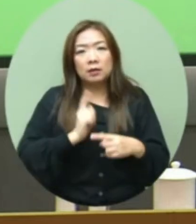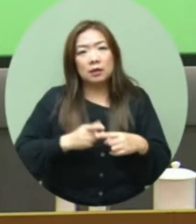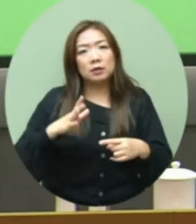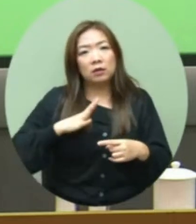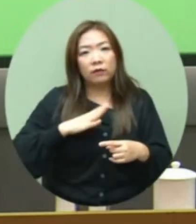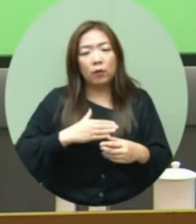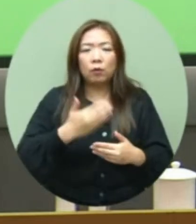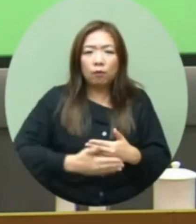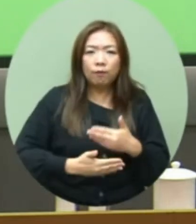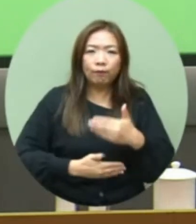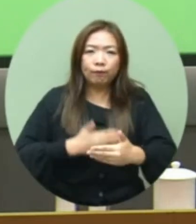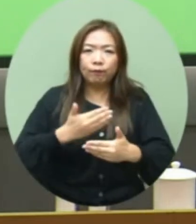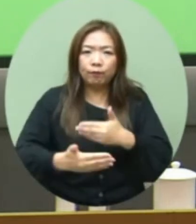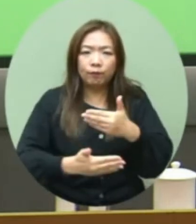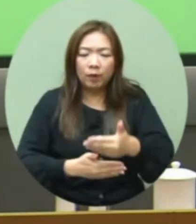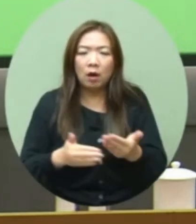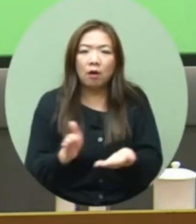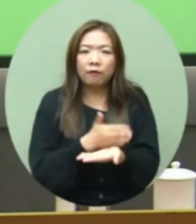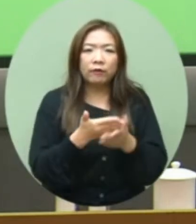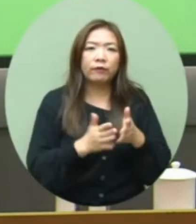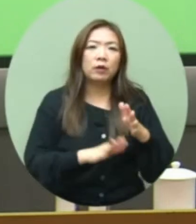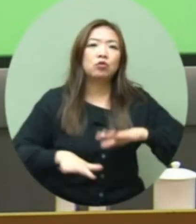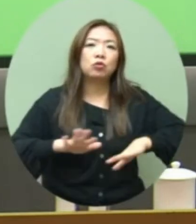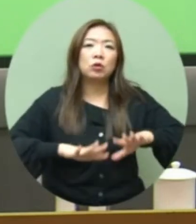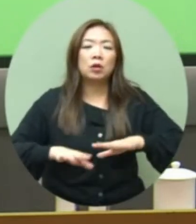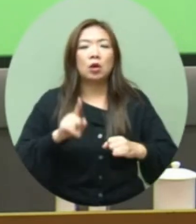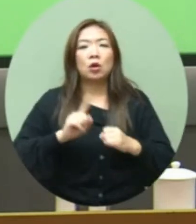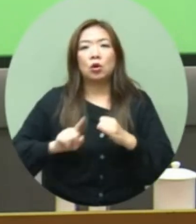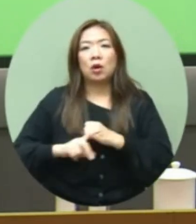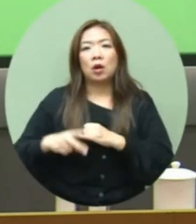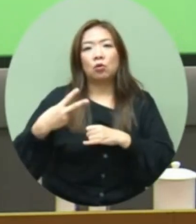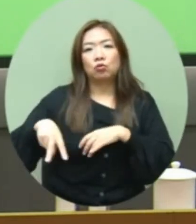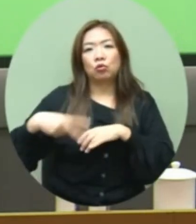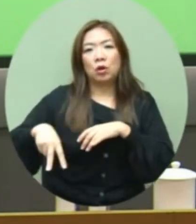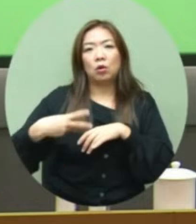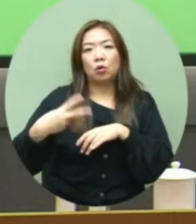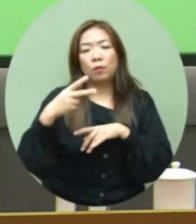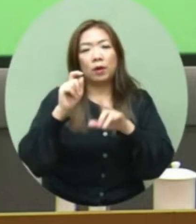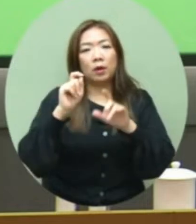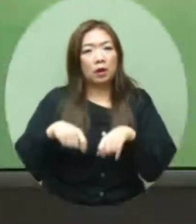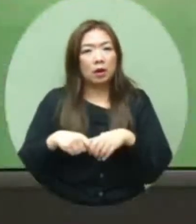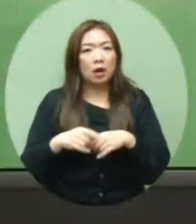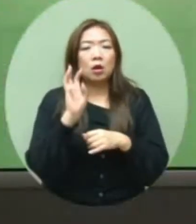need to take into account the market situation and do it in an orderly and gradual manner.